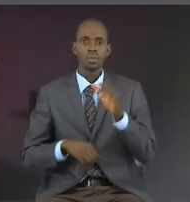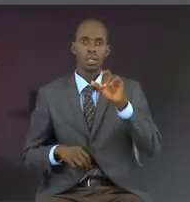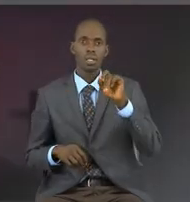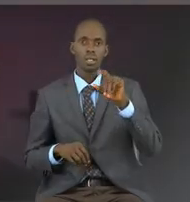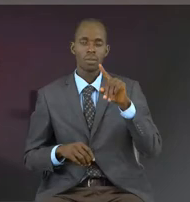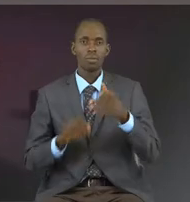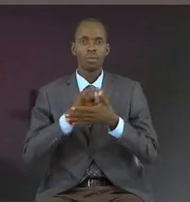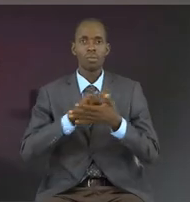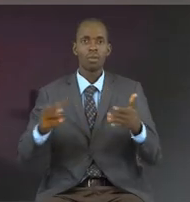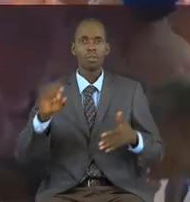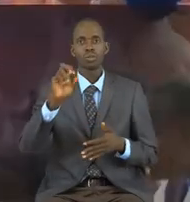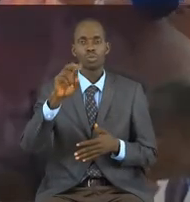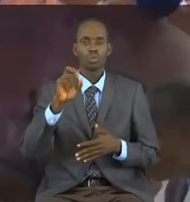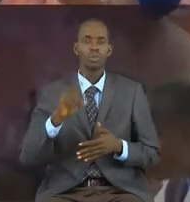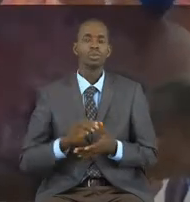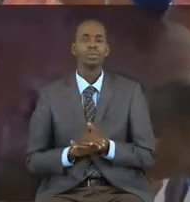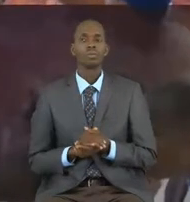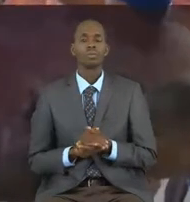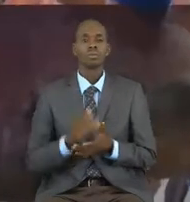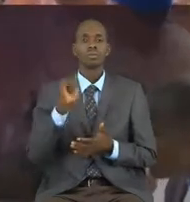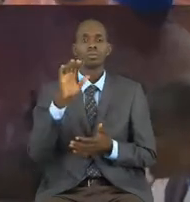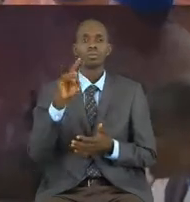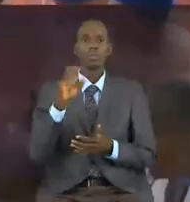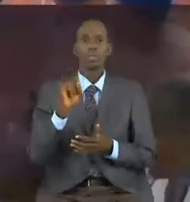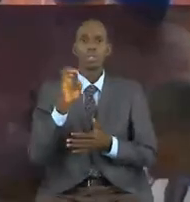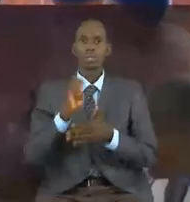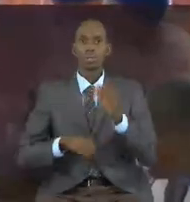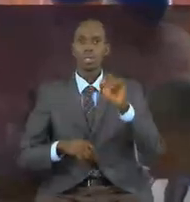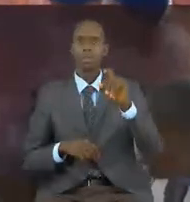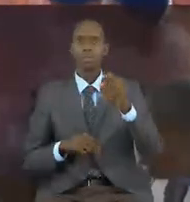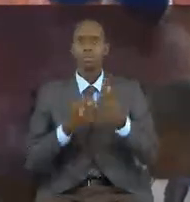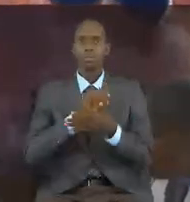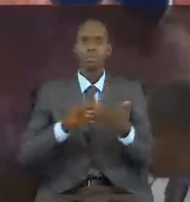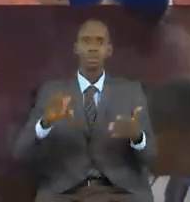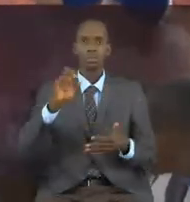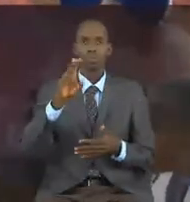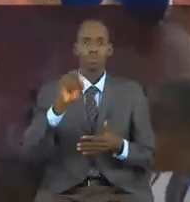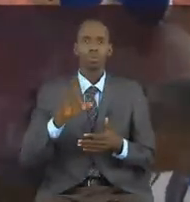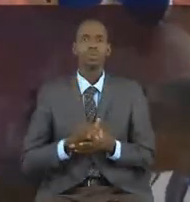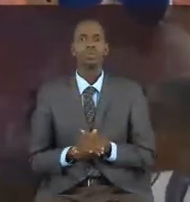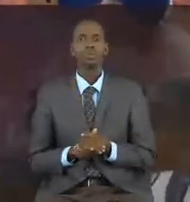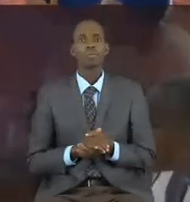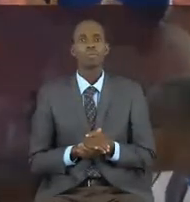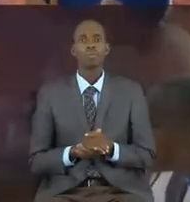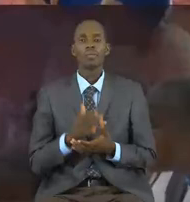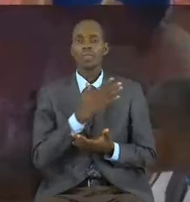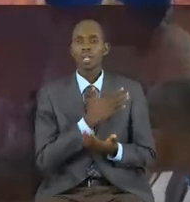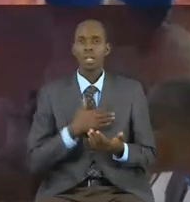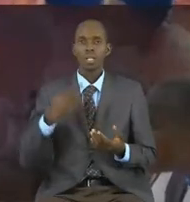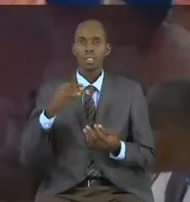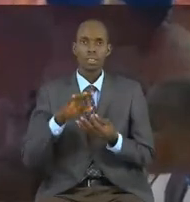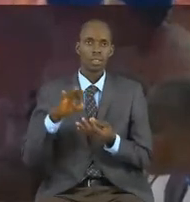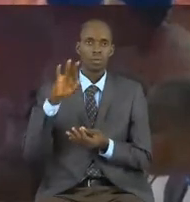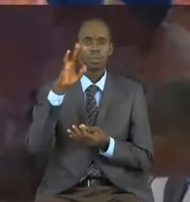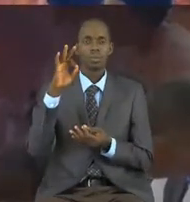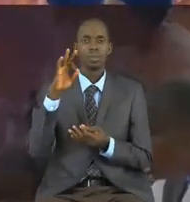Acts 11, reading from verse 12. And the Spirit bid